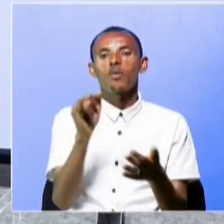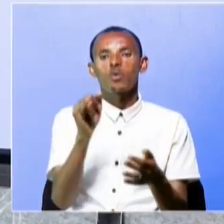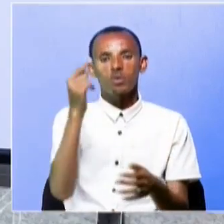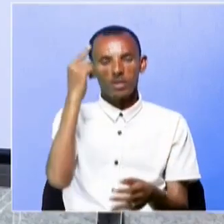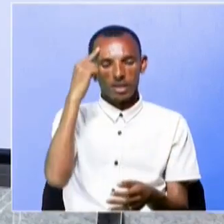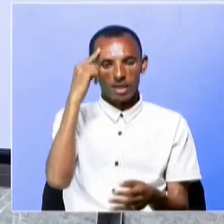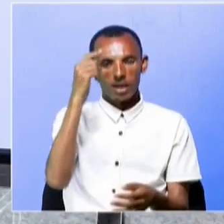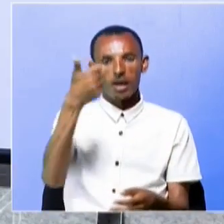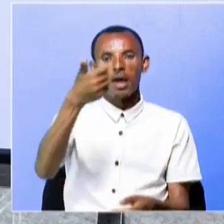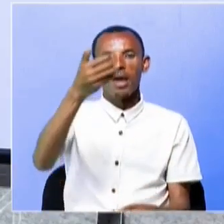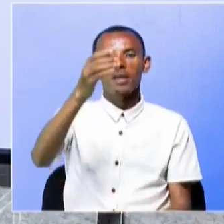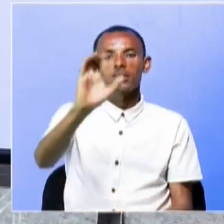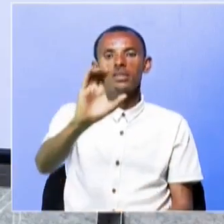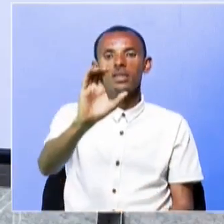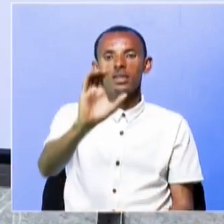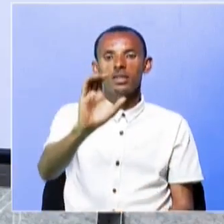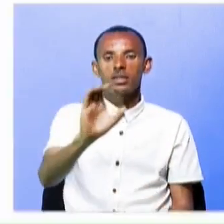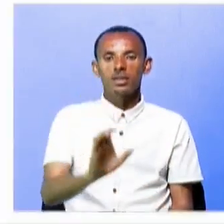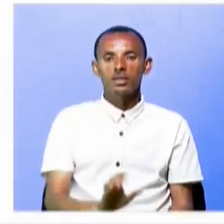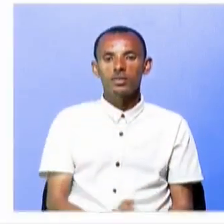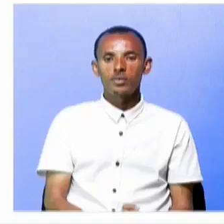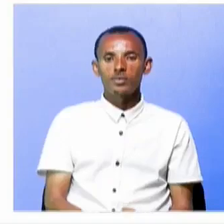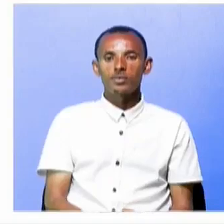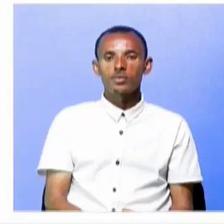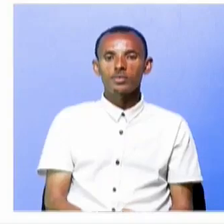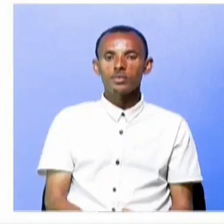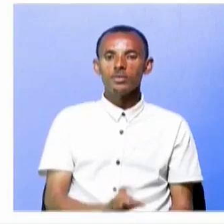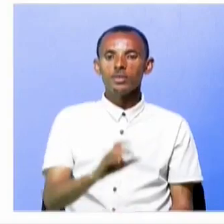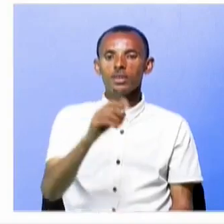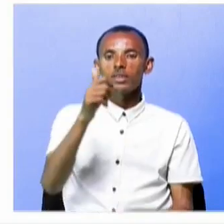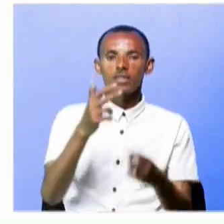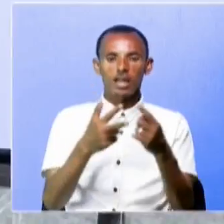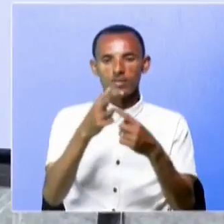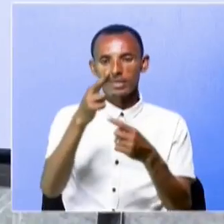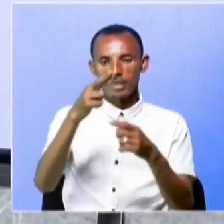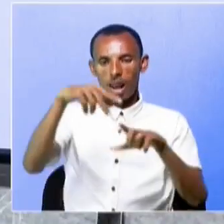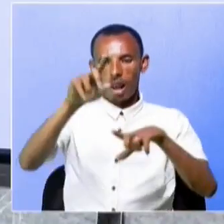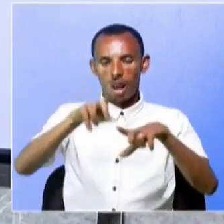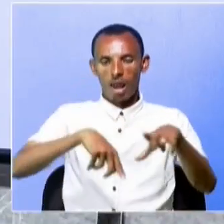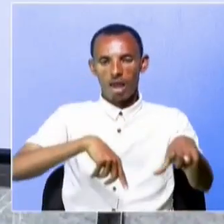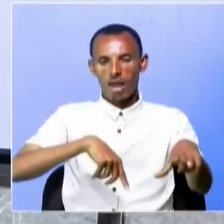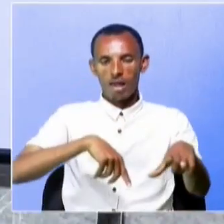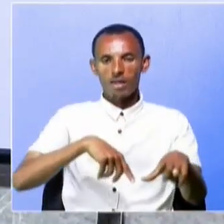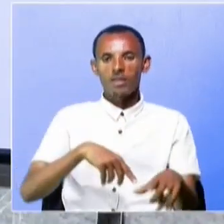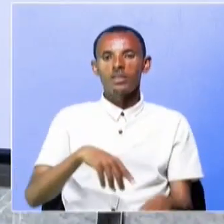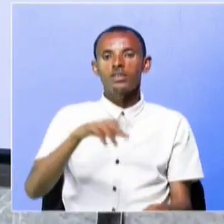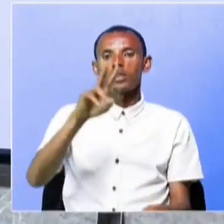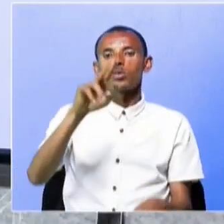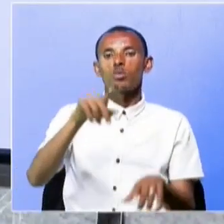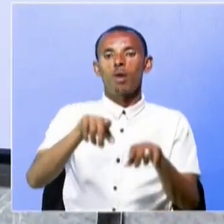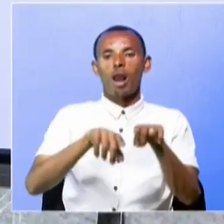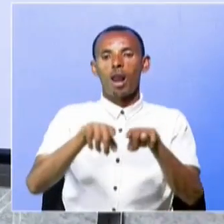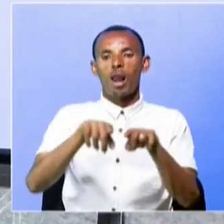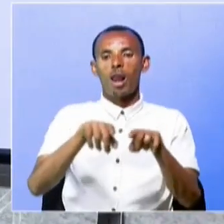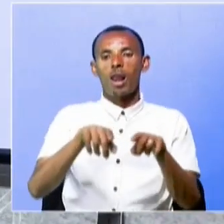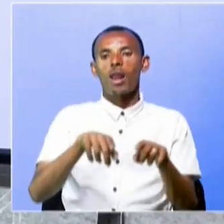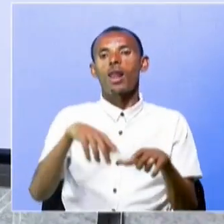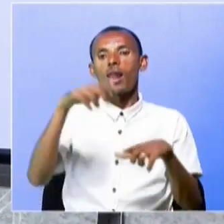consider AC, okay, AC as a transversal line for the two parallel